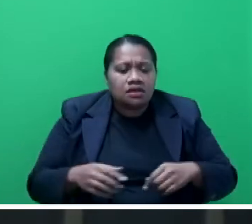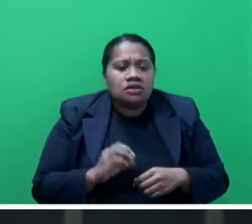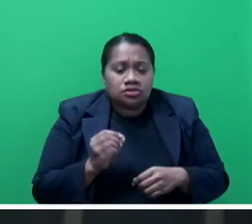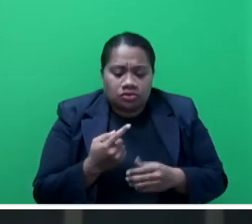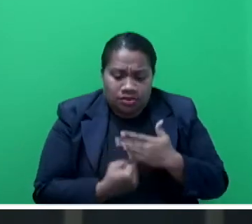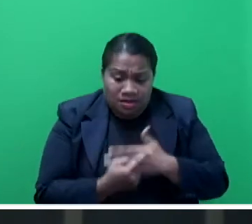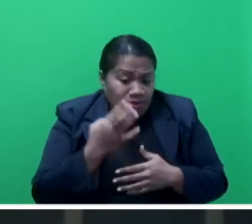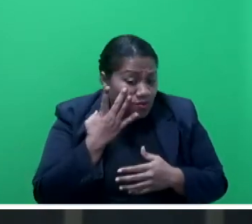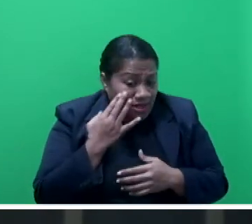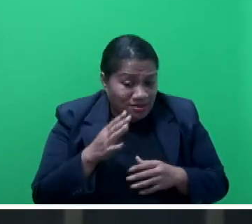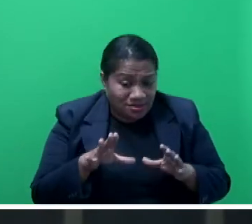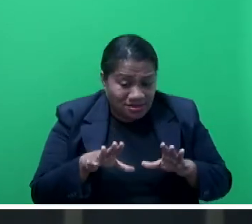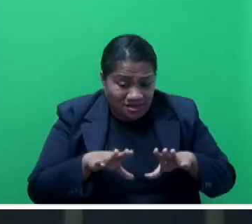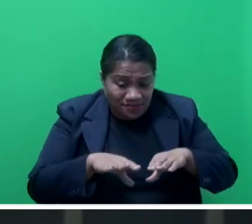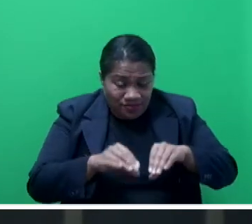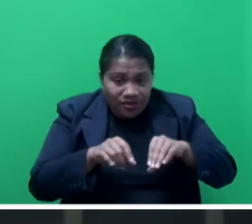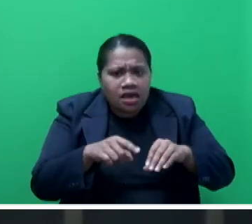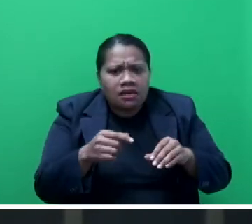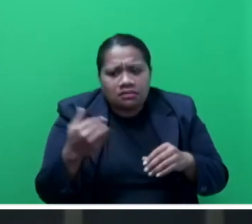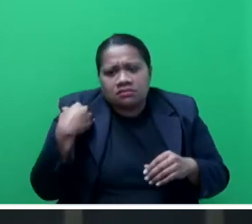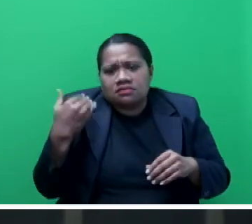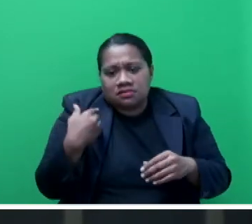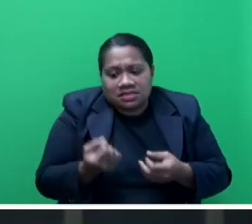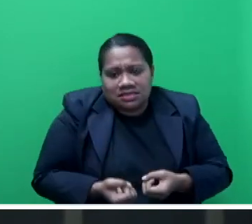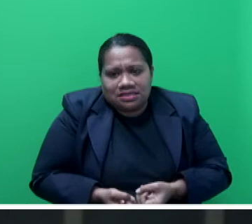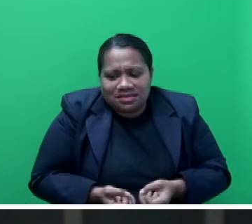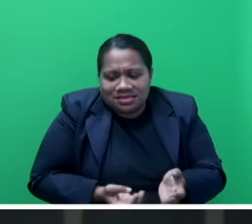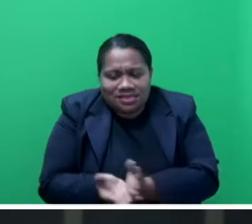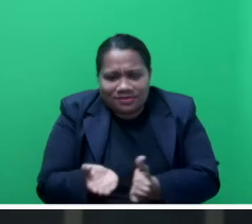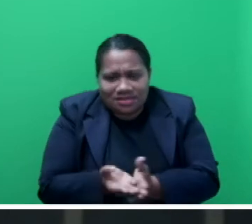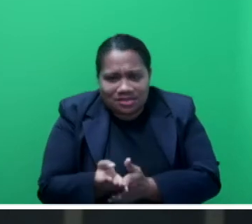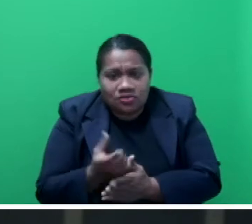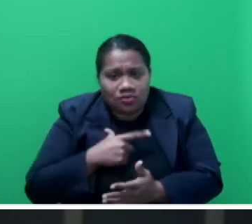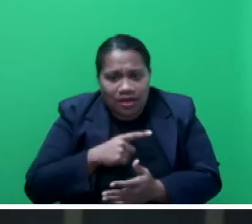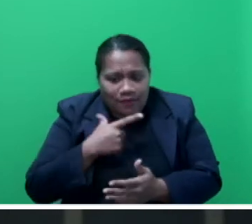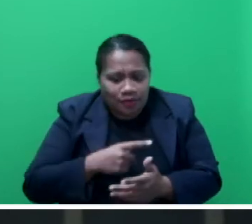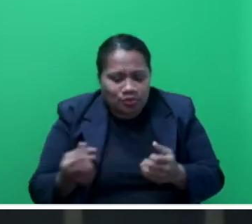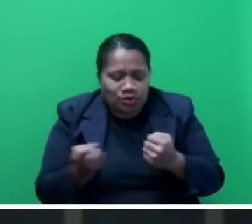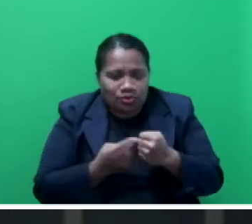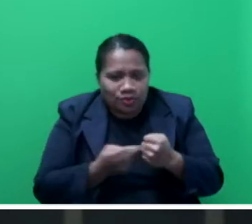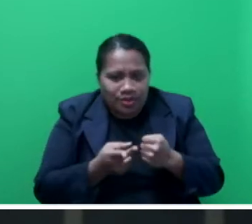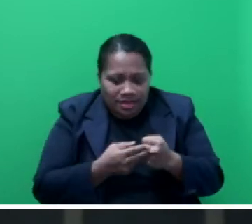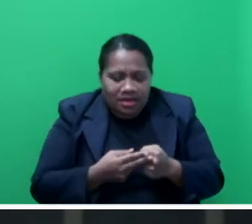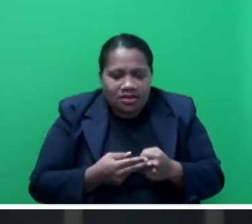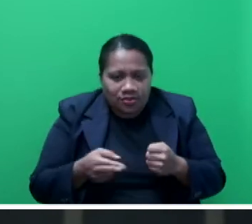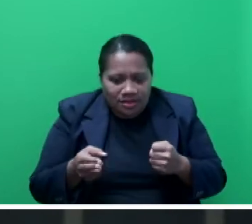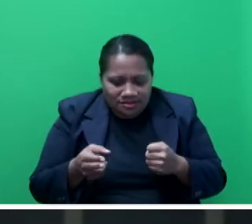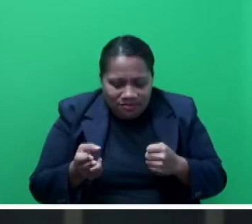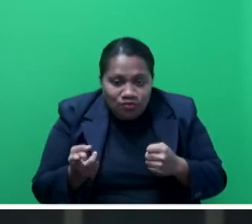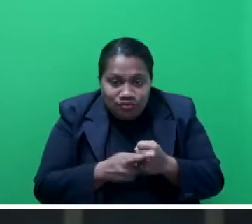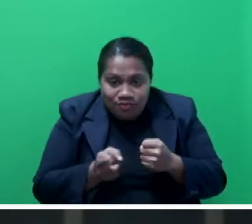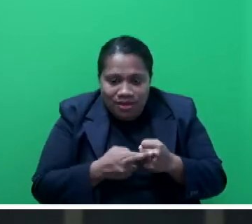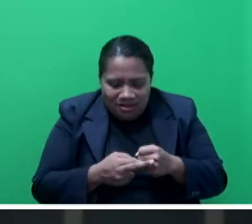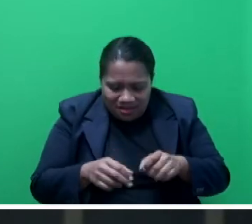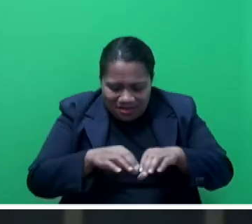of services. As such, these costs contribute to increase in repairs and maintenance costs. We still have a lot of